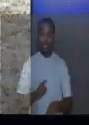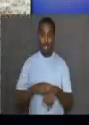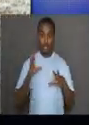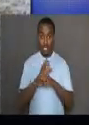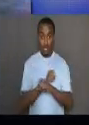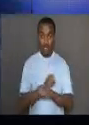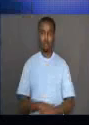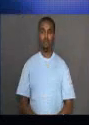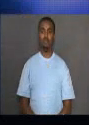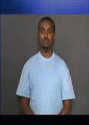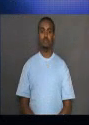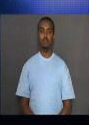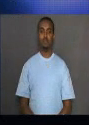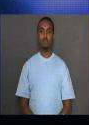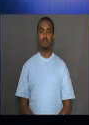Time's up!